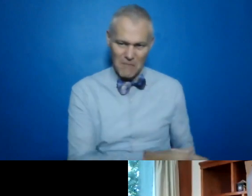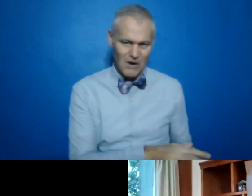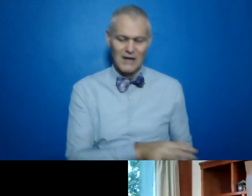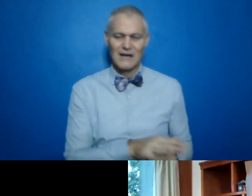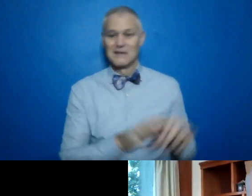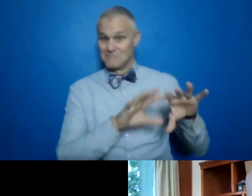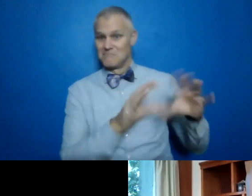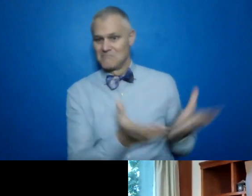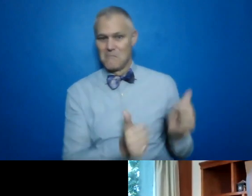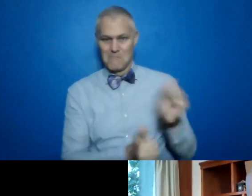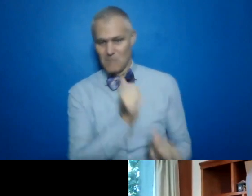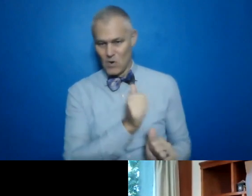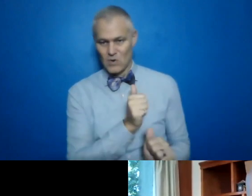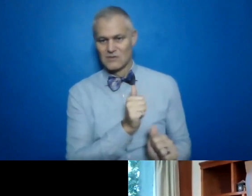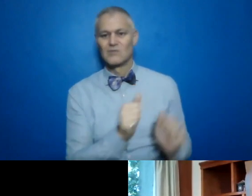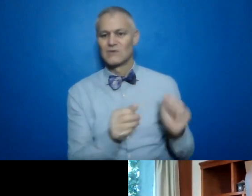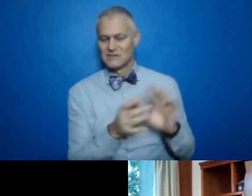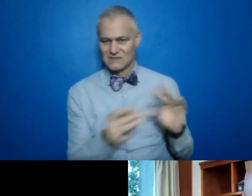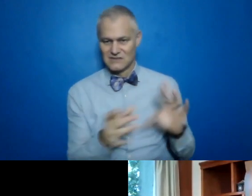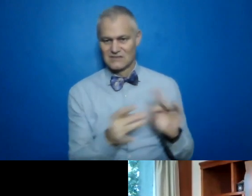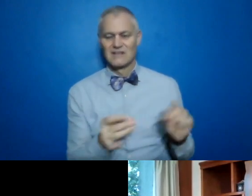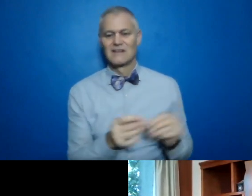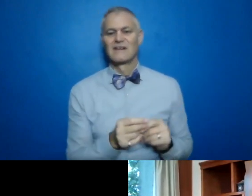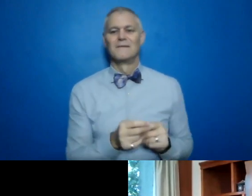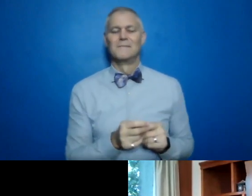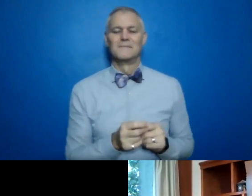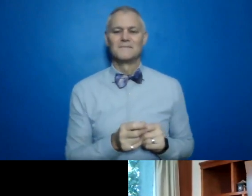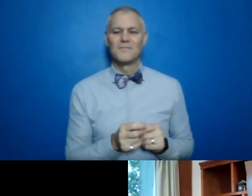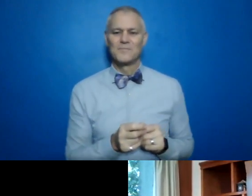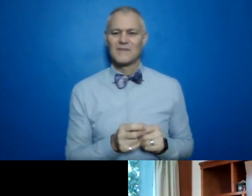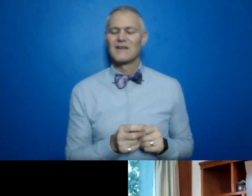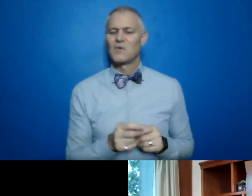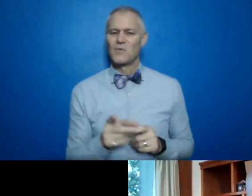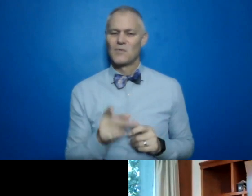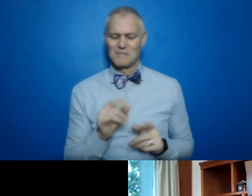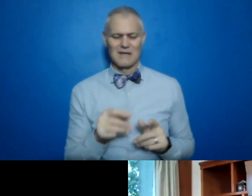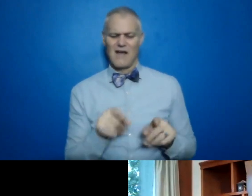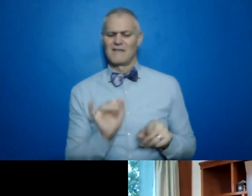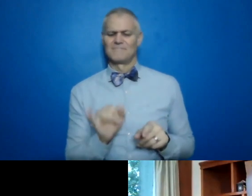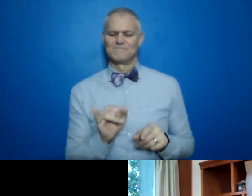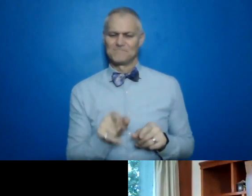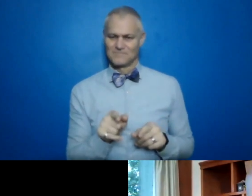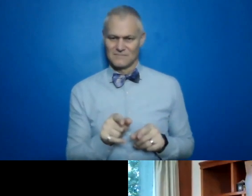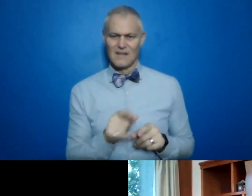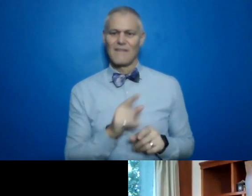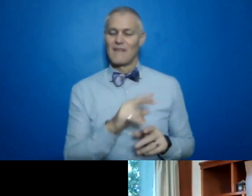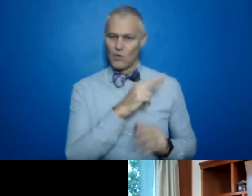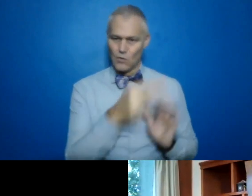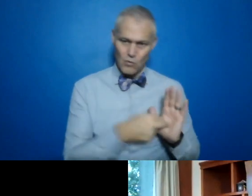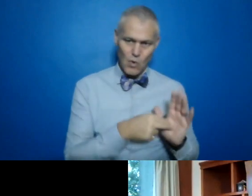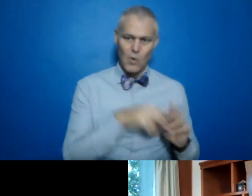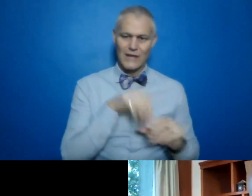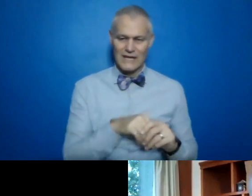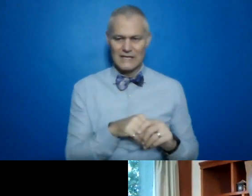majority, would tell the story, the way the global majority would talk about the story, would have to identify their role in